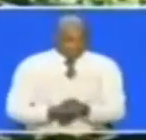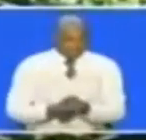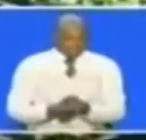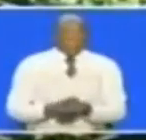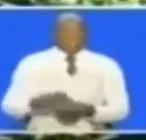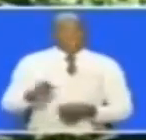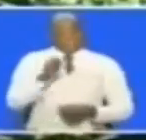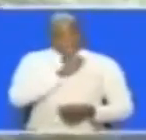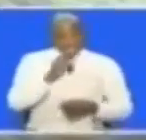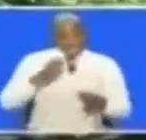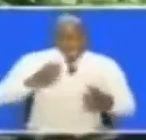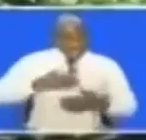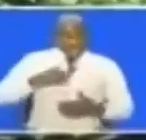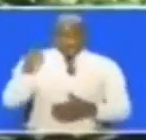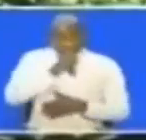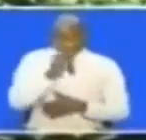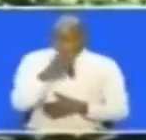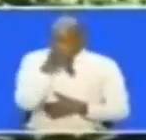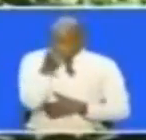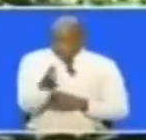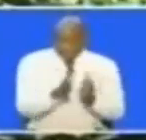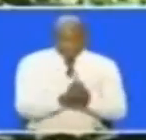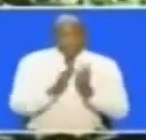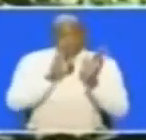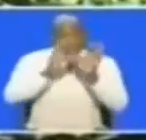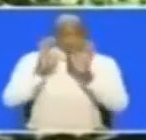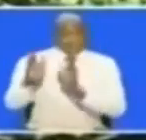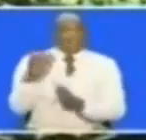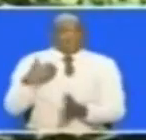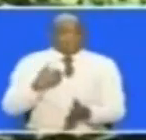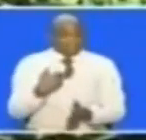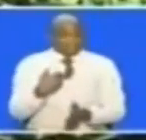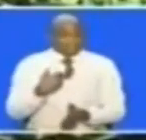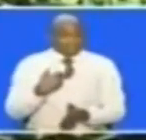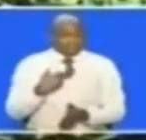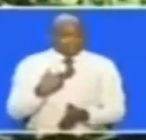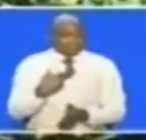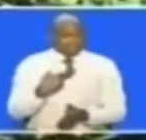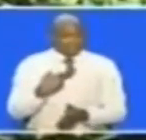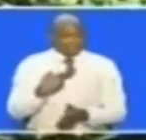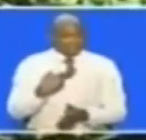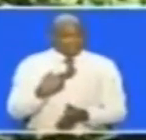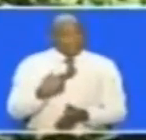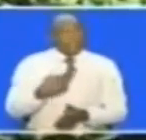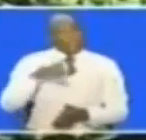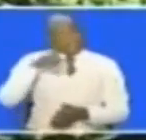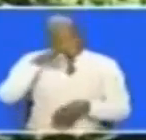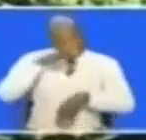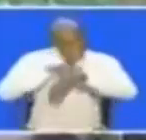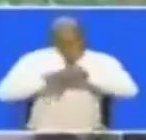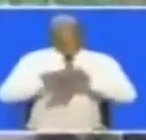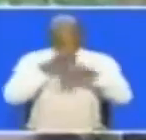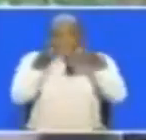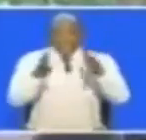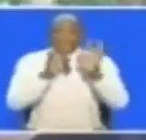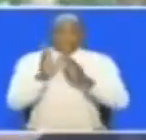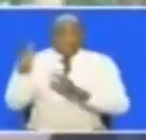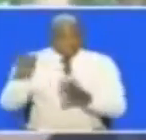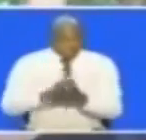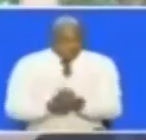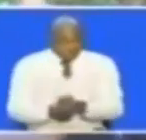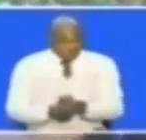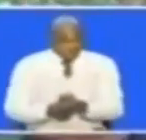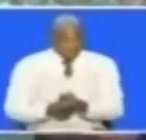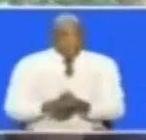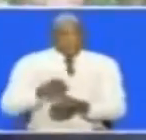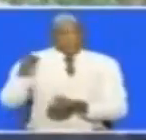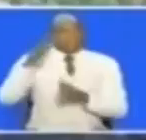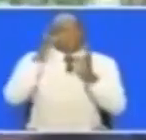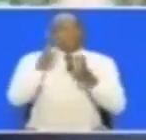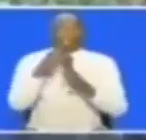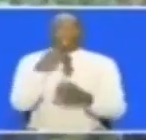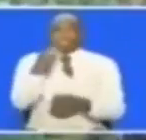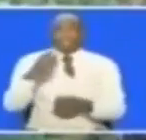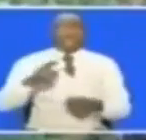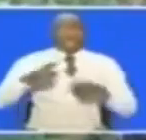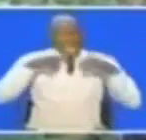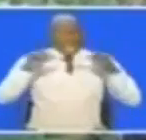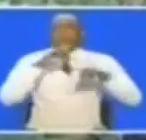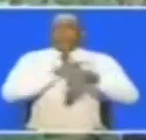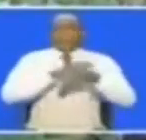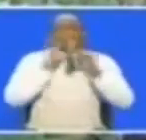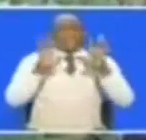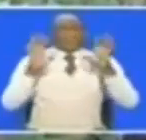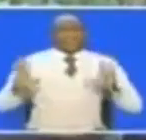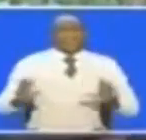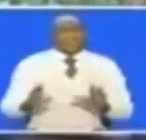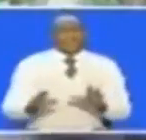own senator who is running for governor was campaigned by NASA here in Makutano. Somebody called him to tell him don't allow